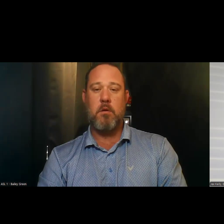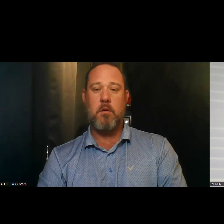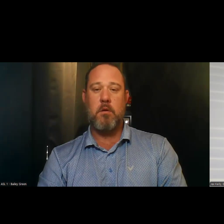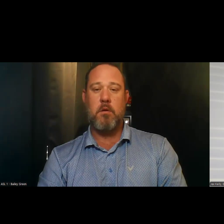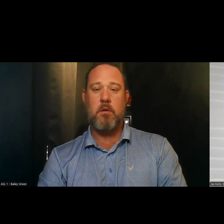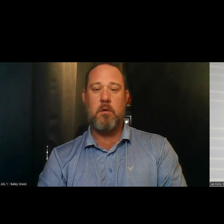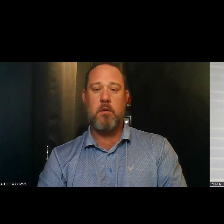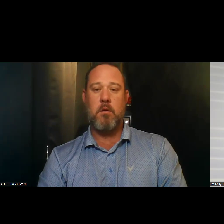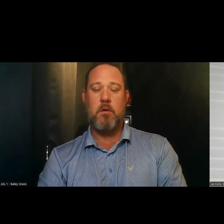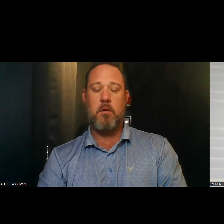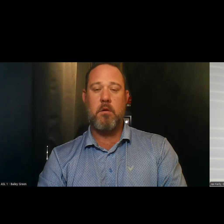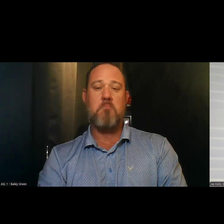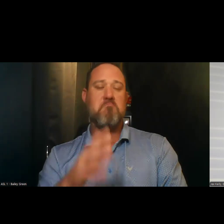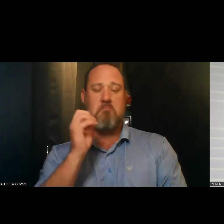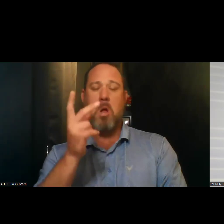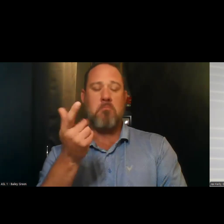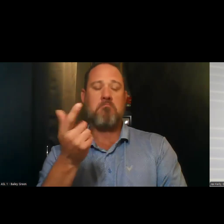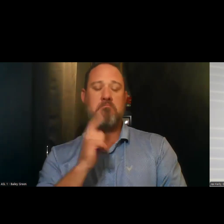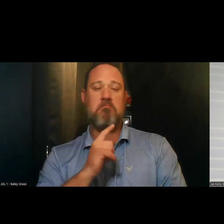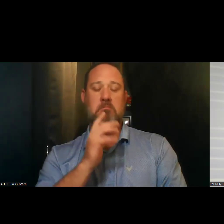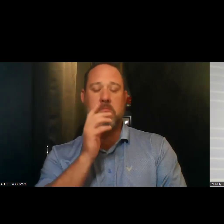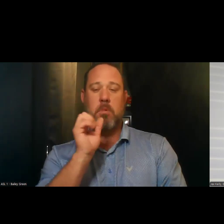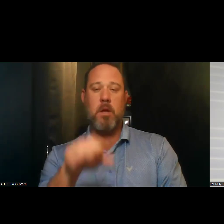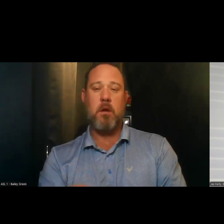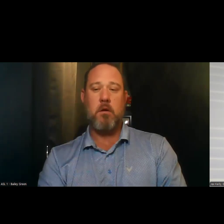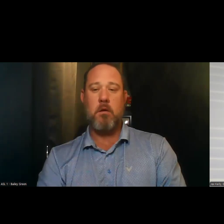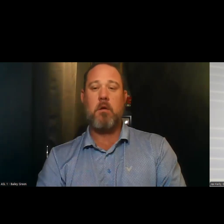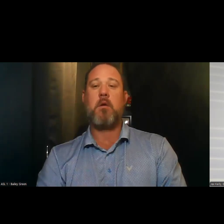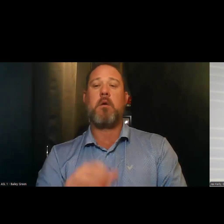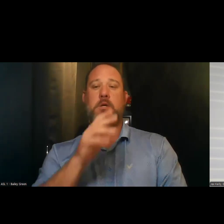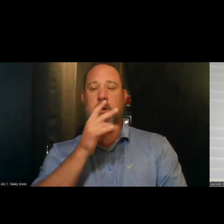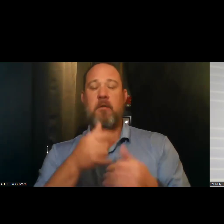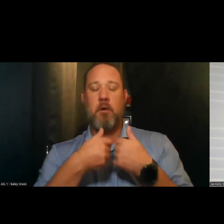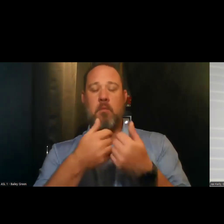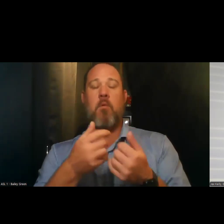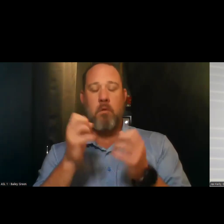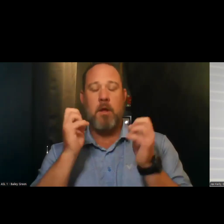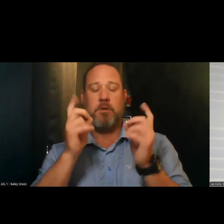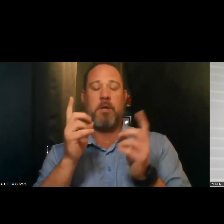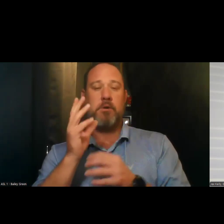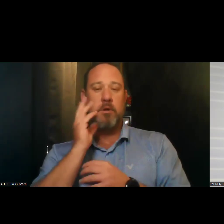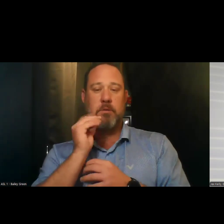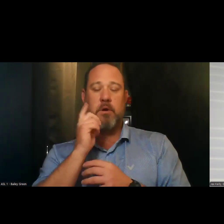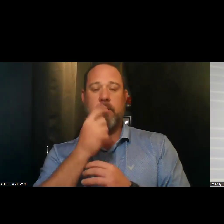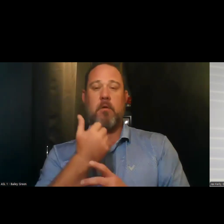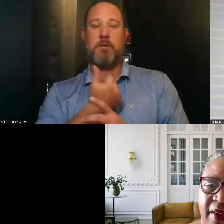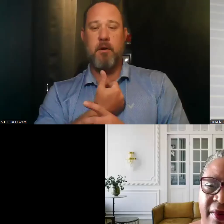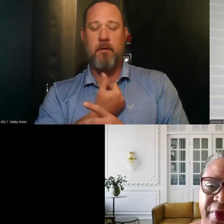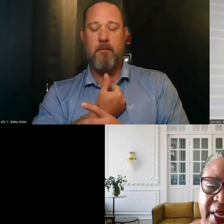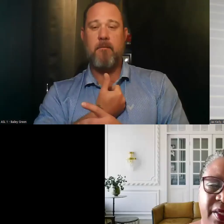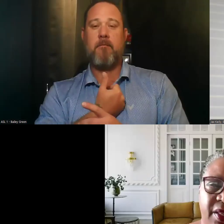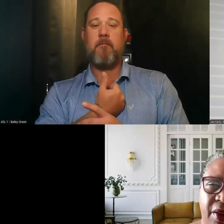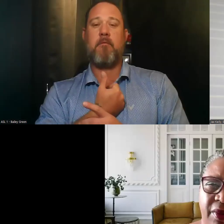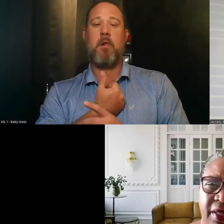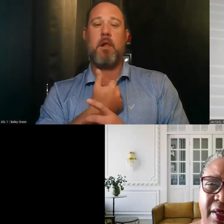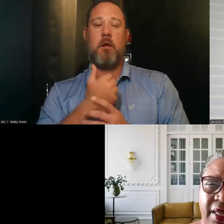Okay, I can go. This definitely has been a rewarding and educational experience for me. The